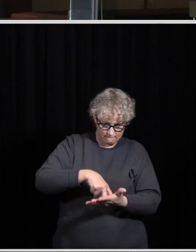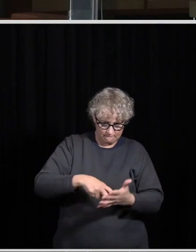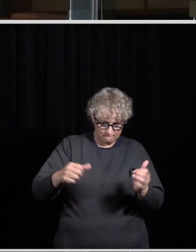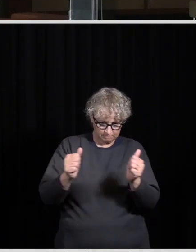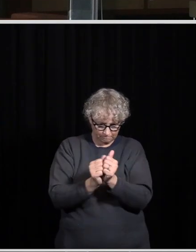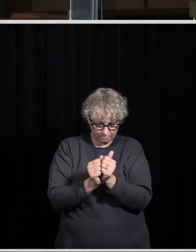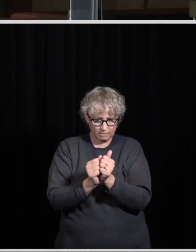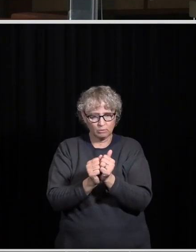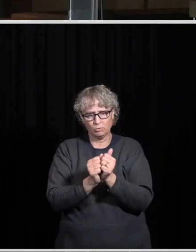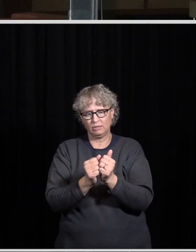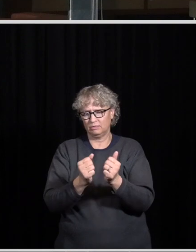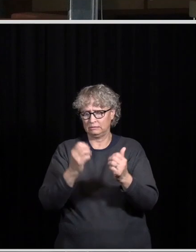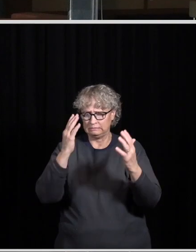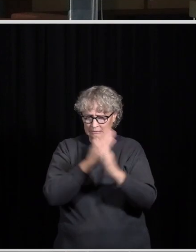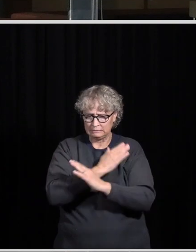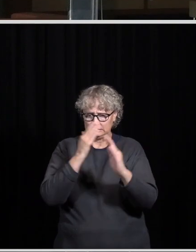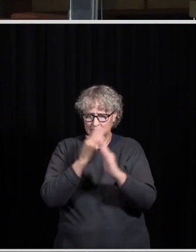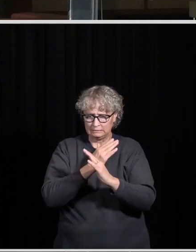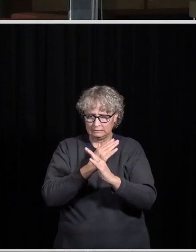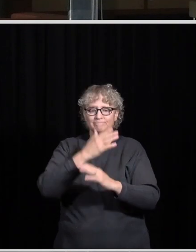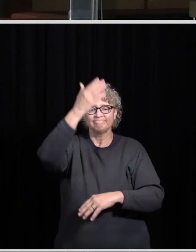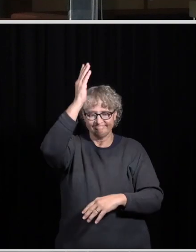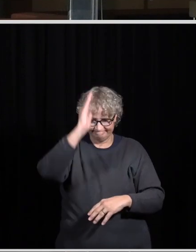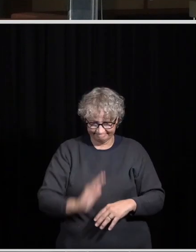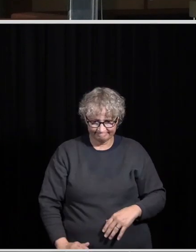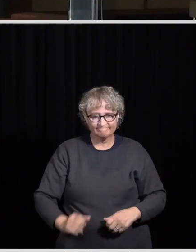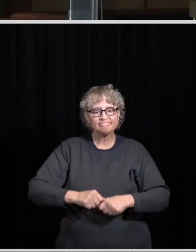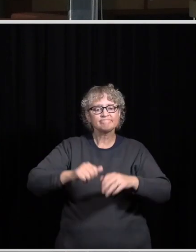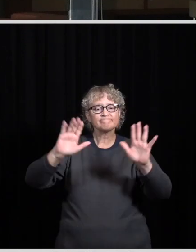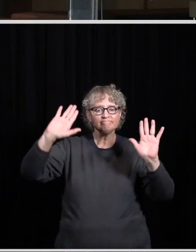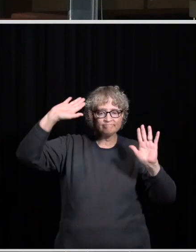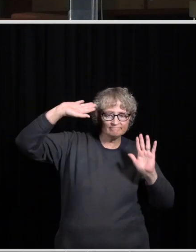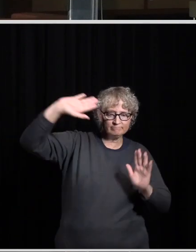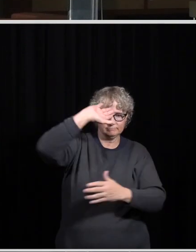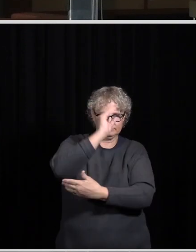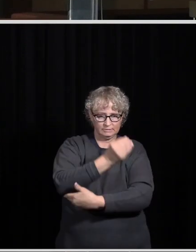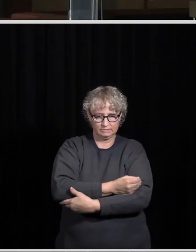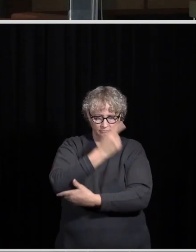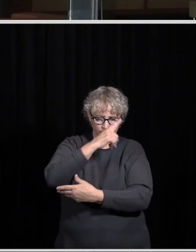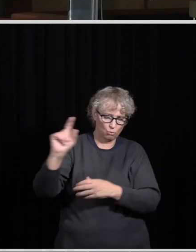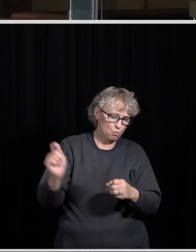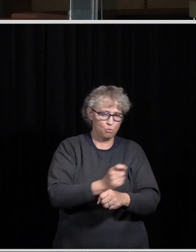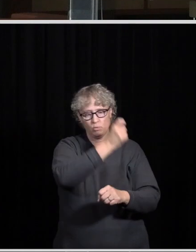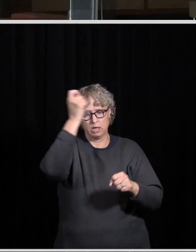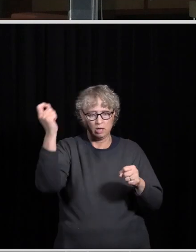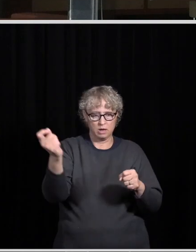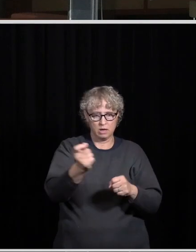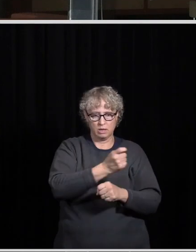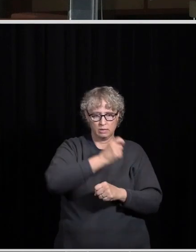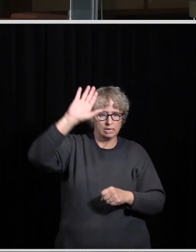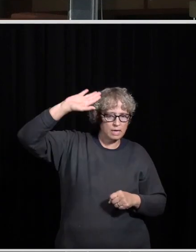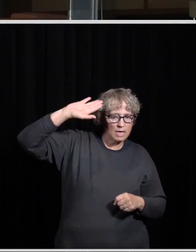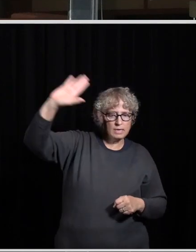with care. God gave his son to win.